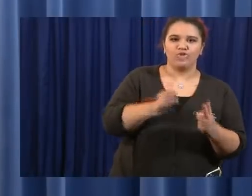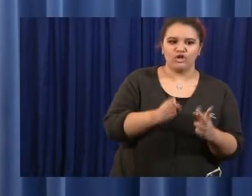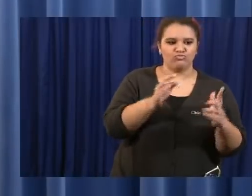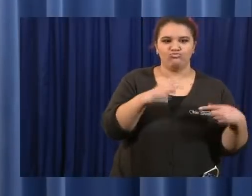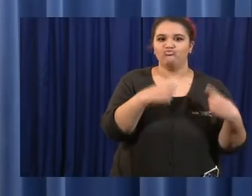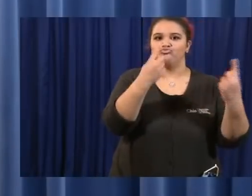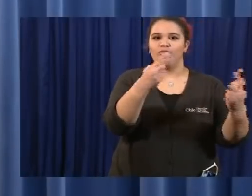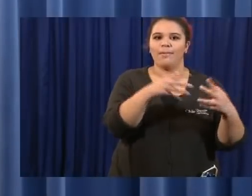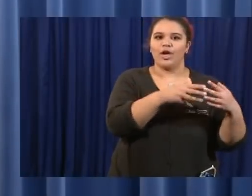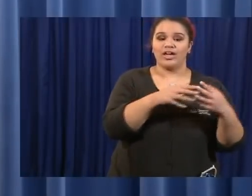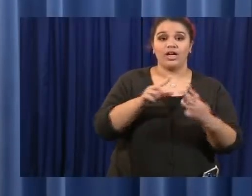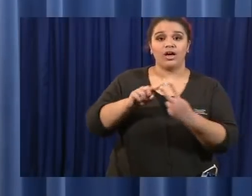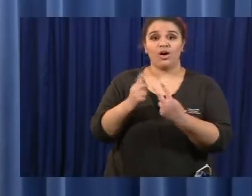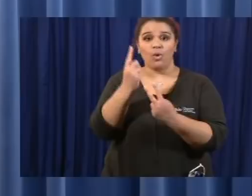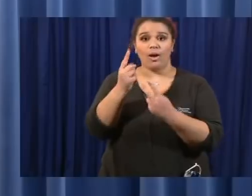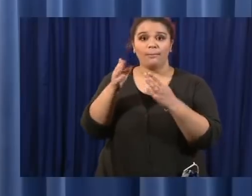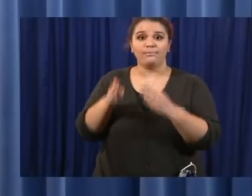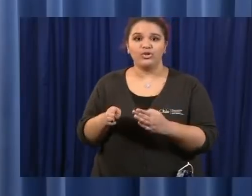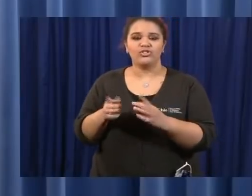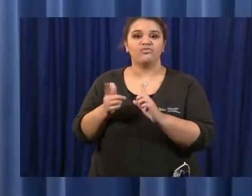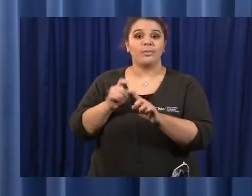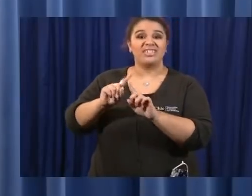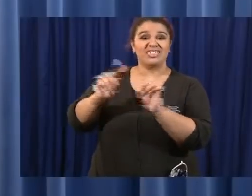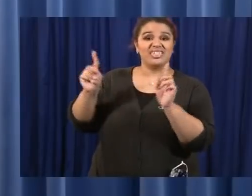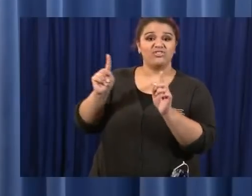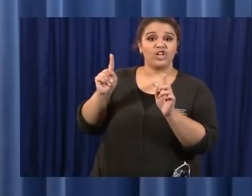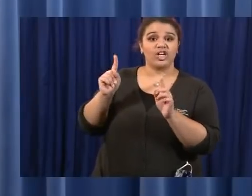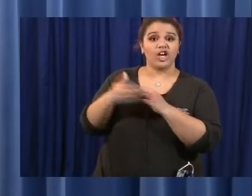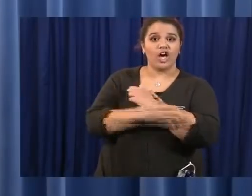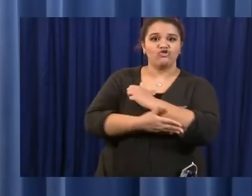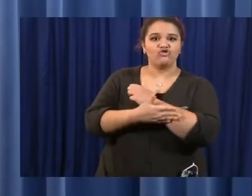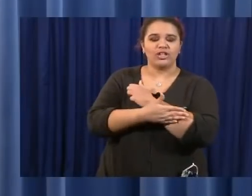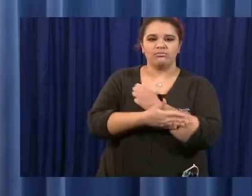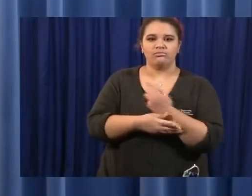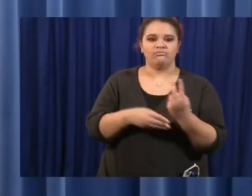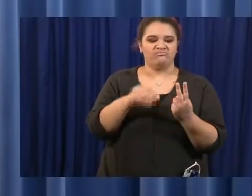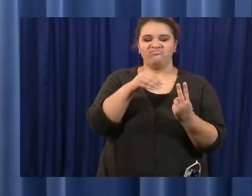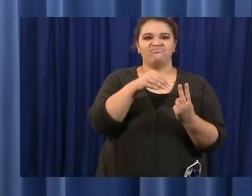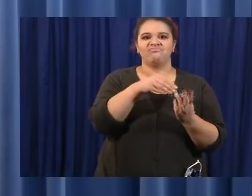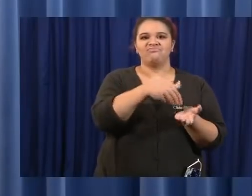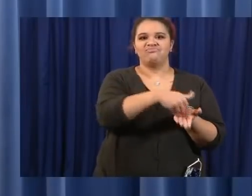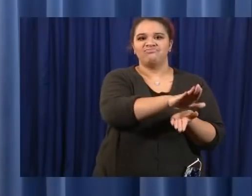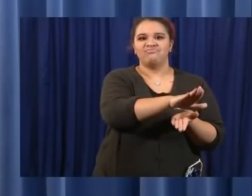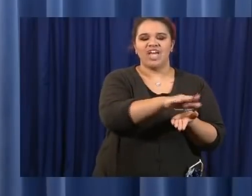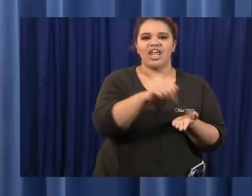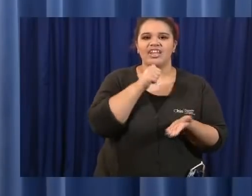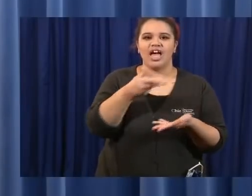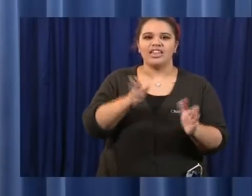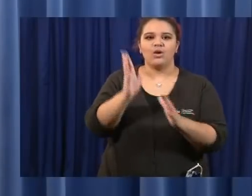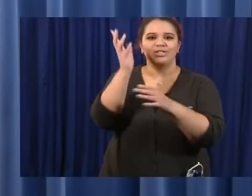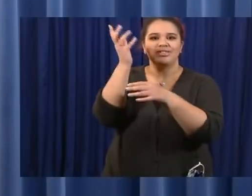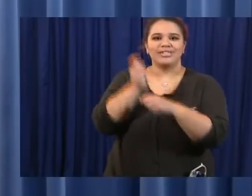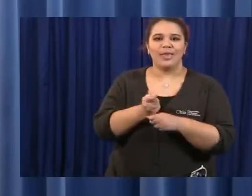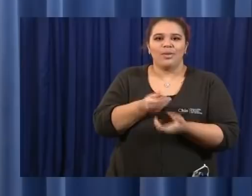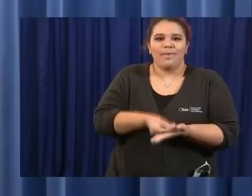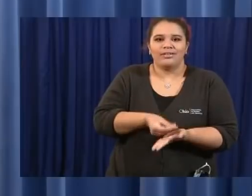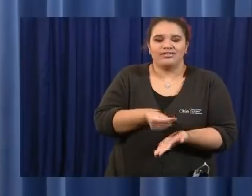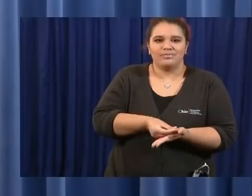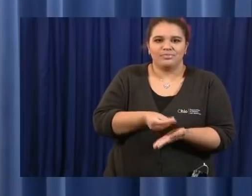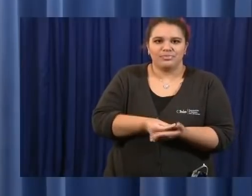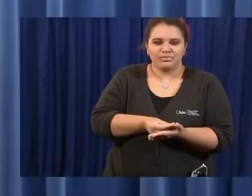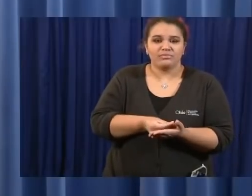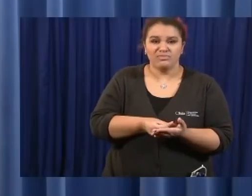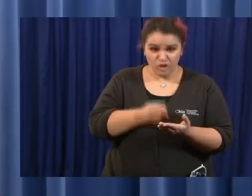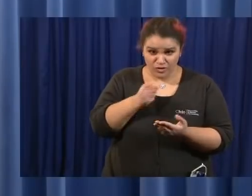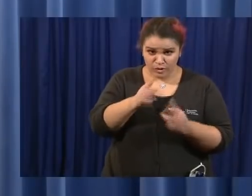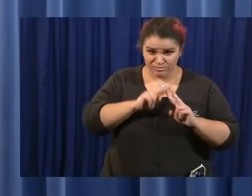task force to look at this workforce population and what can be done to help them through this difficult time? And also for the migrant